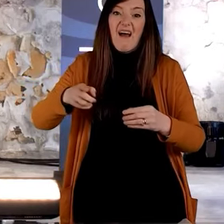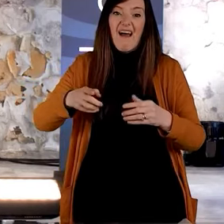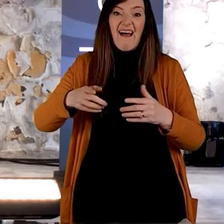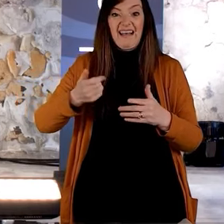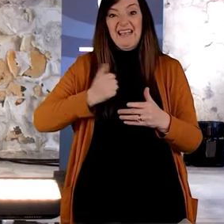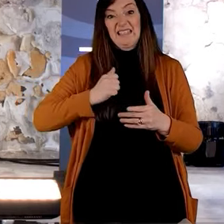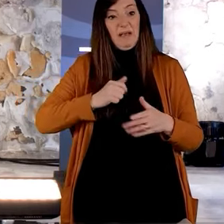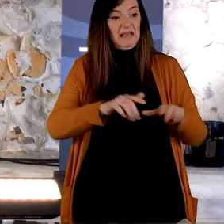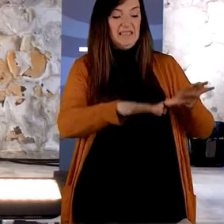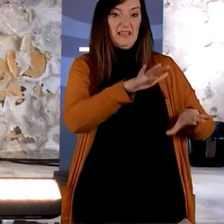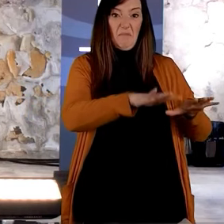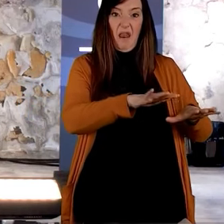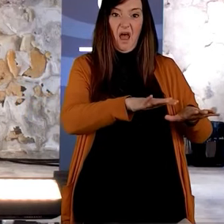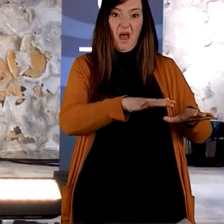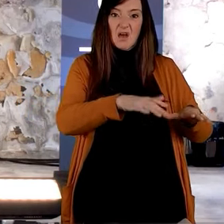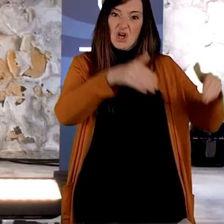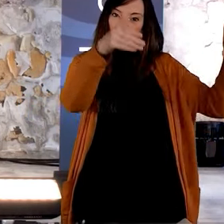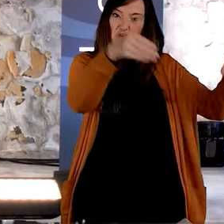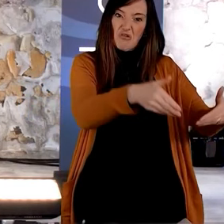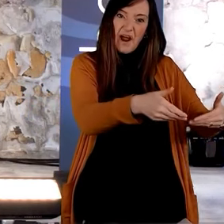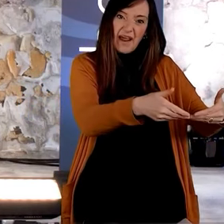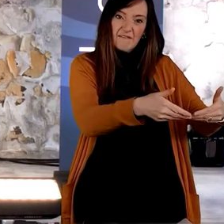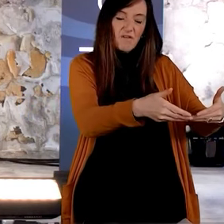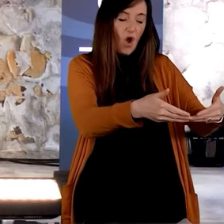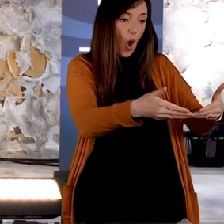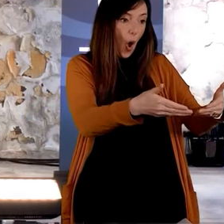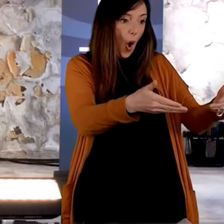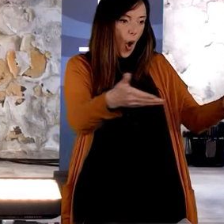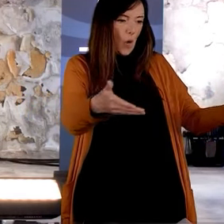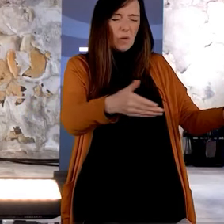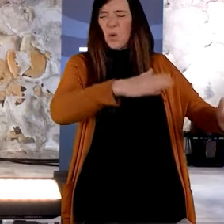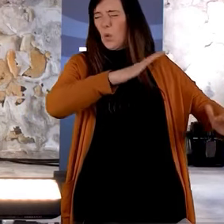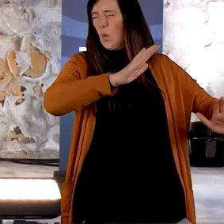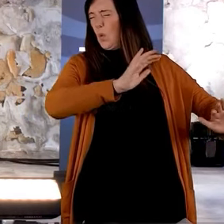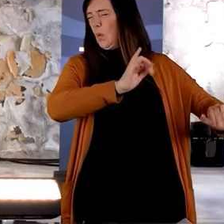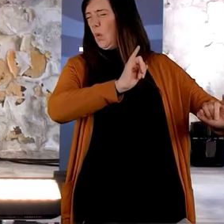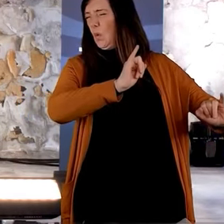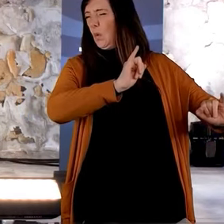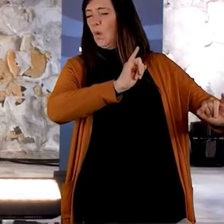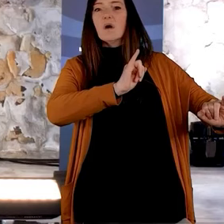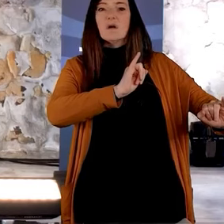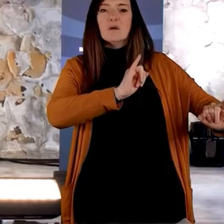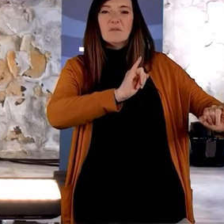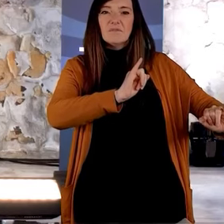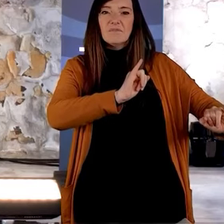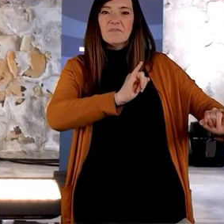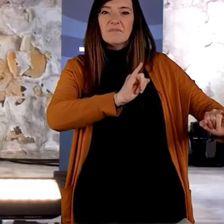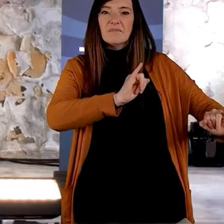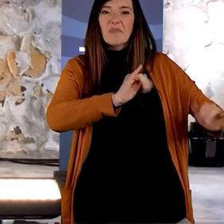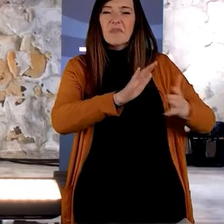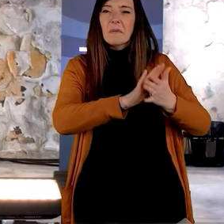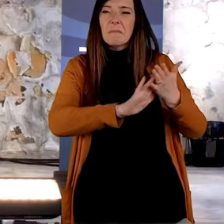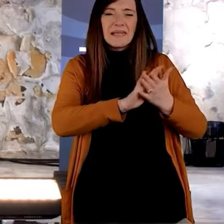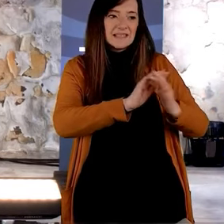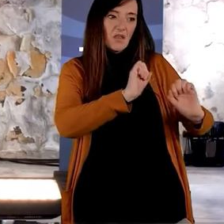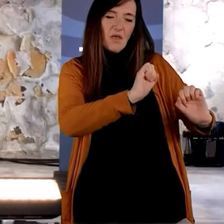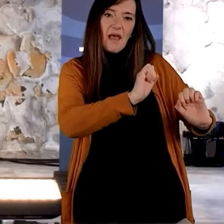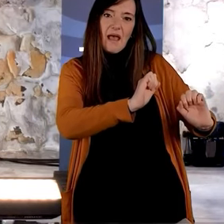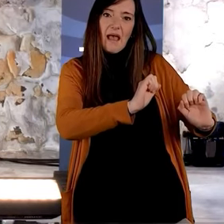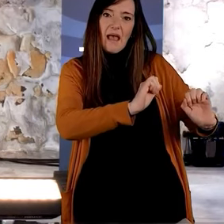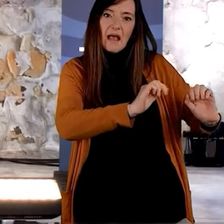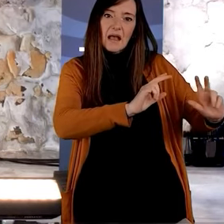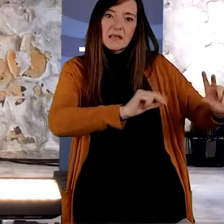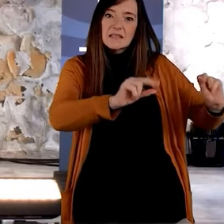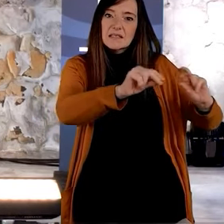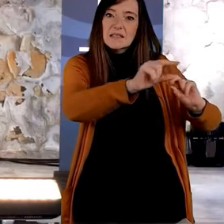the stench is disgusting. And their throat is an open grave. It has the sense